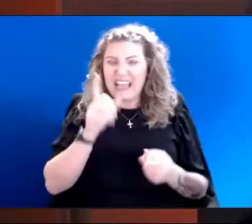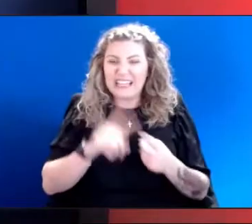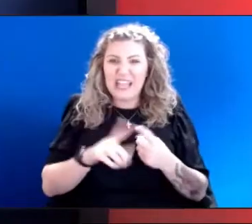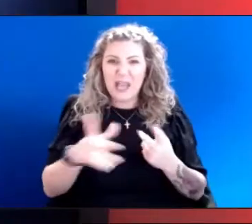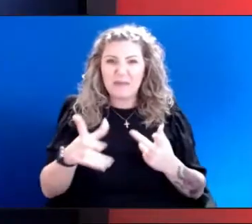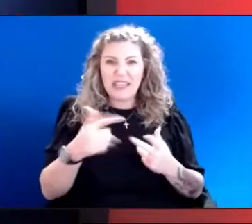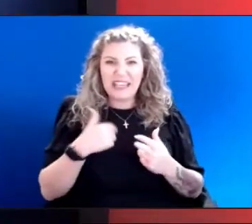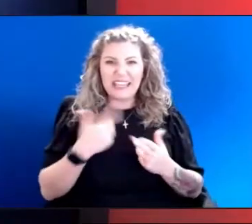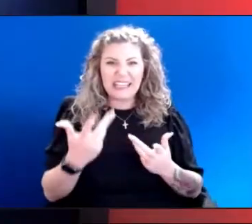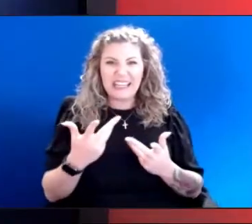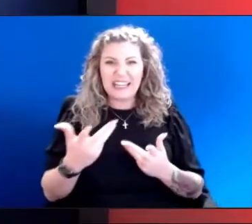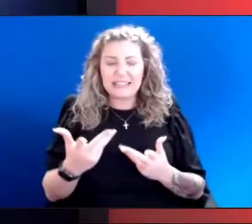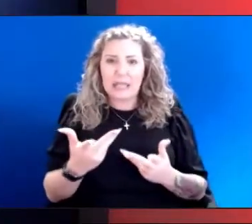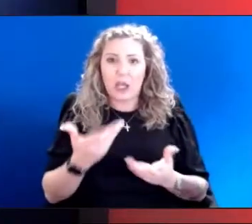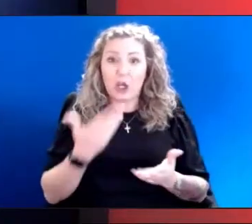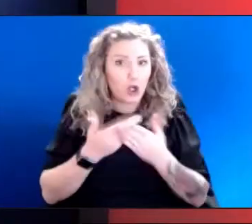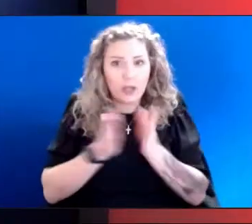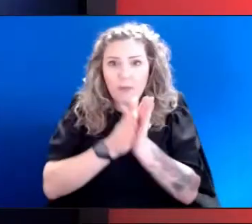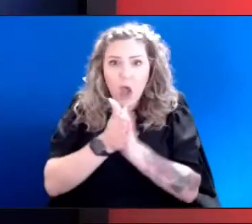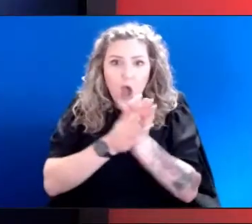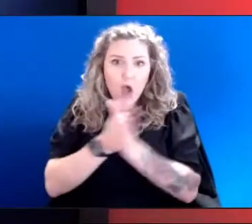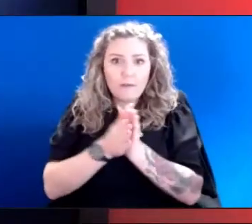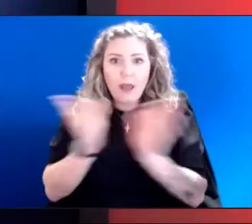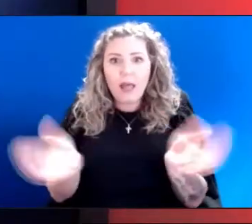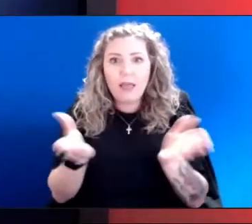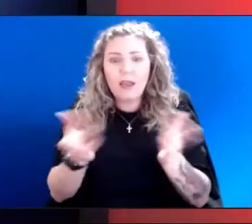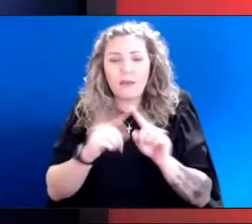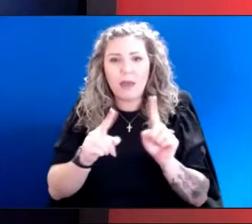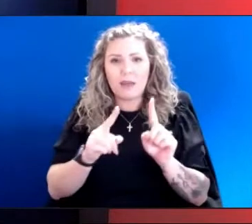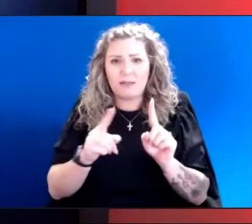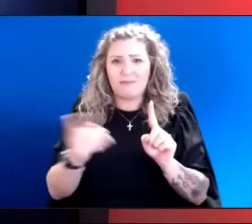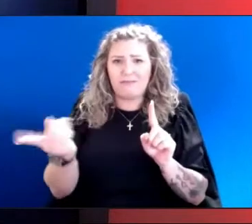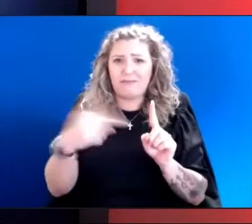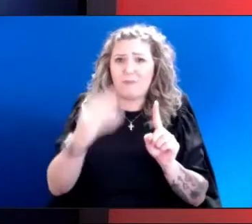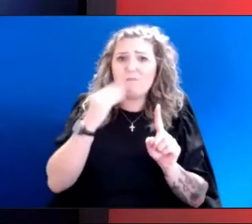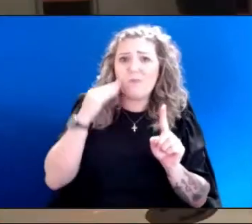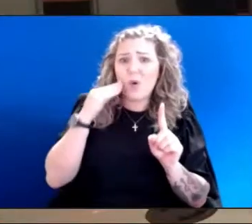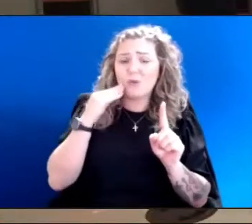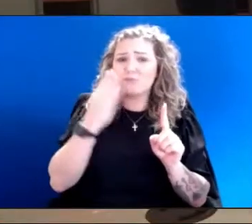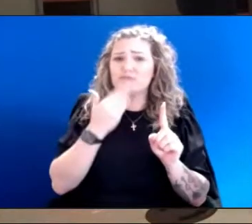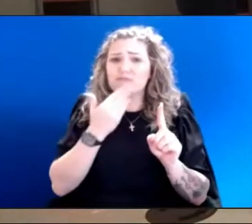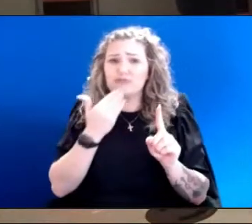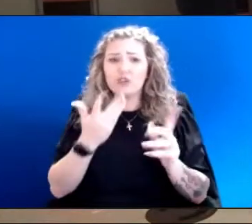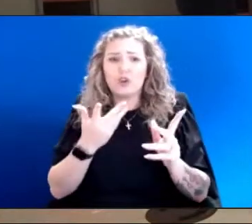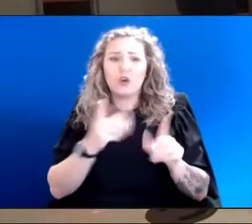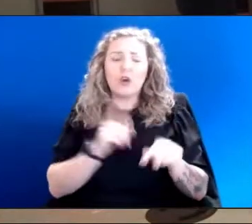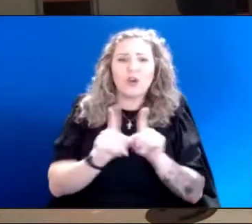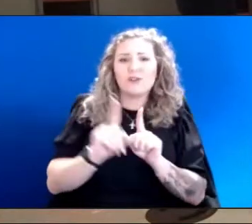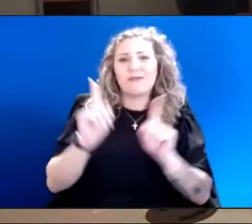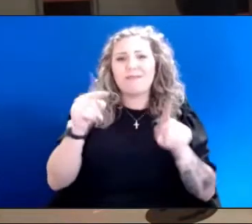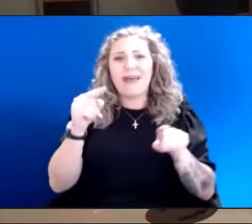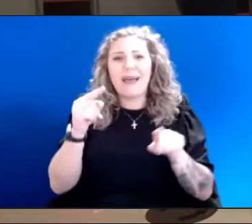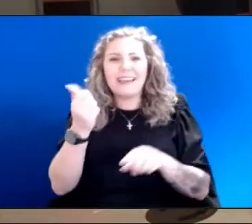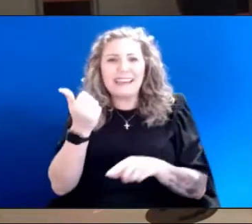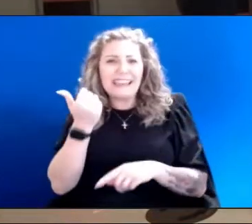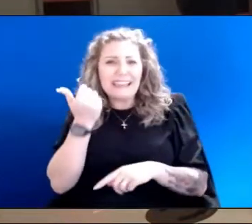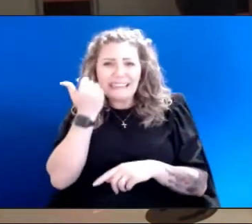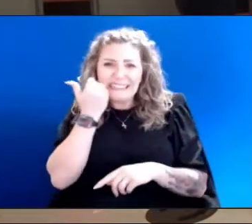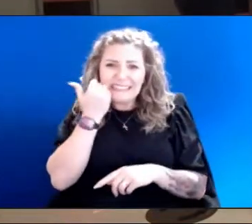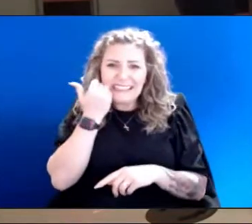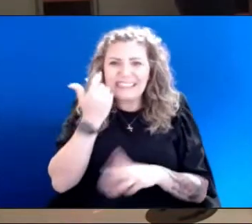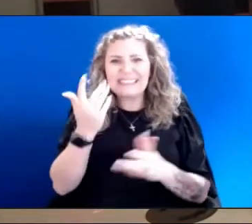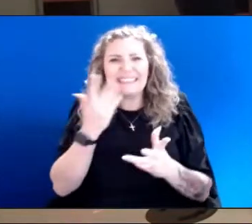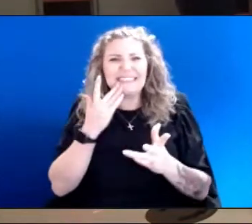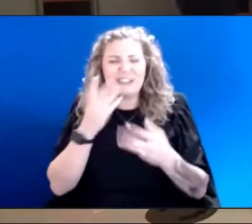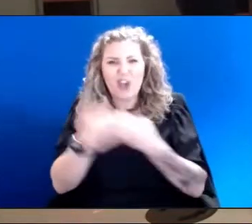it's a good motivator for the kids, but they're coming home with sugar as a reward. Well, it's also like thinking about going to the dentist office and getting a sucker after that. It's like, well,